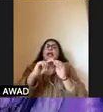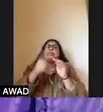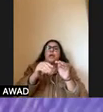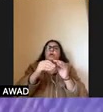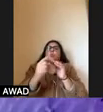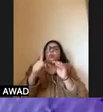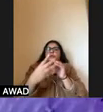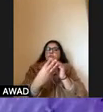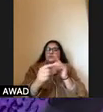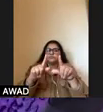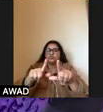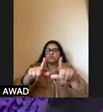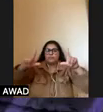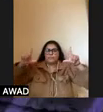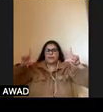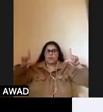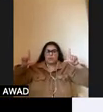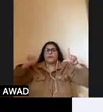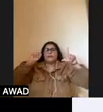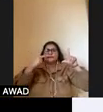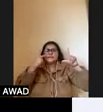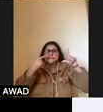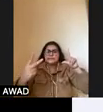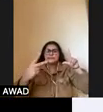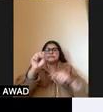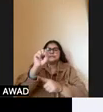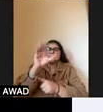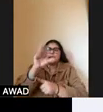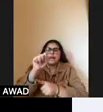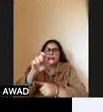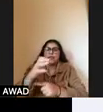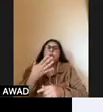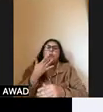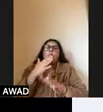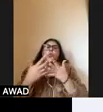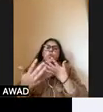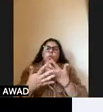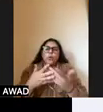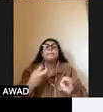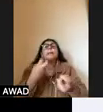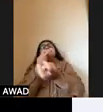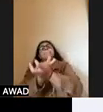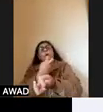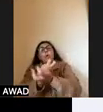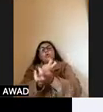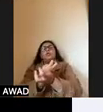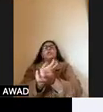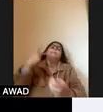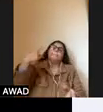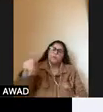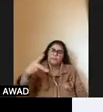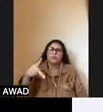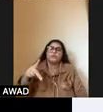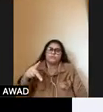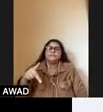out, you get like scales, which are going to be that really fine gray, and then like regular bone, which is kind of purple. Um, if